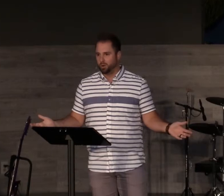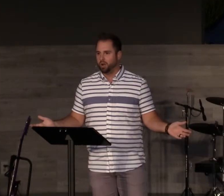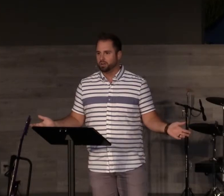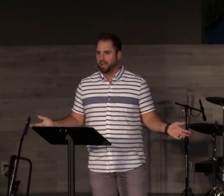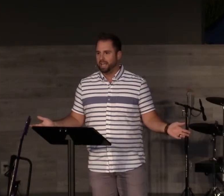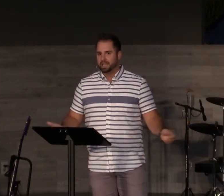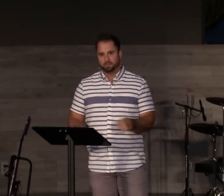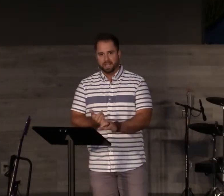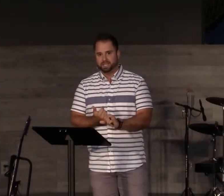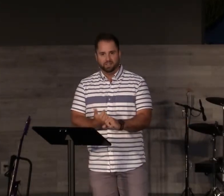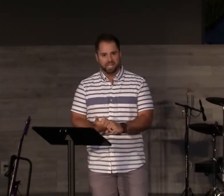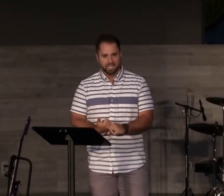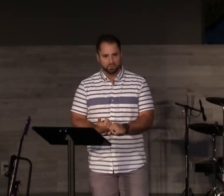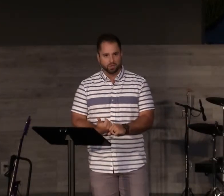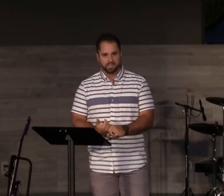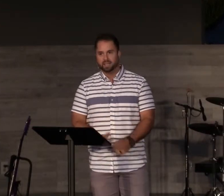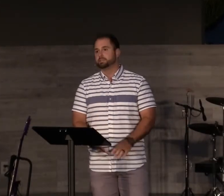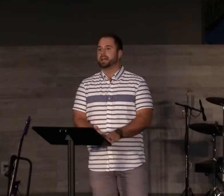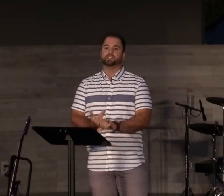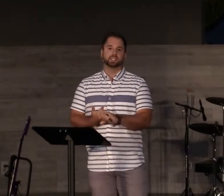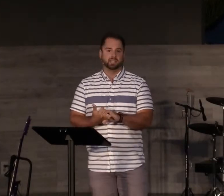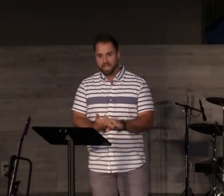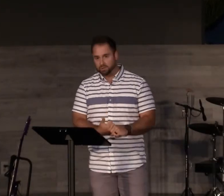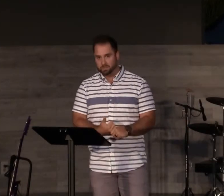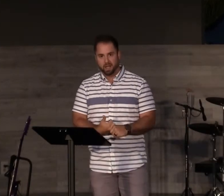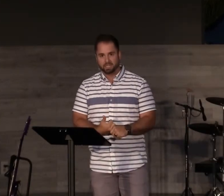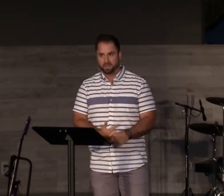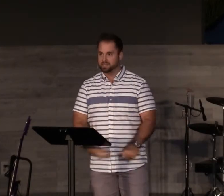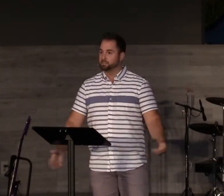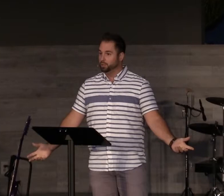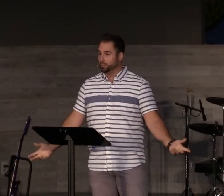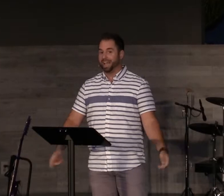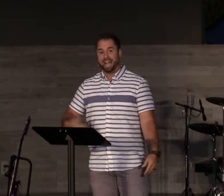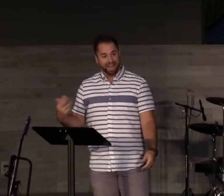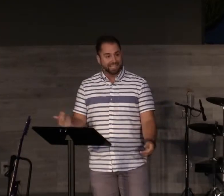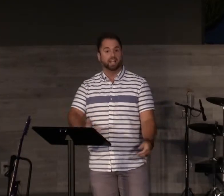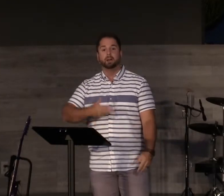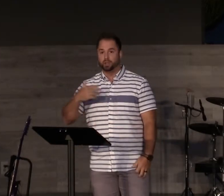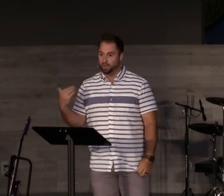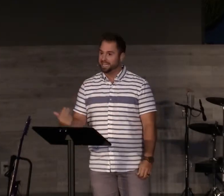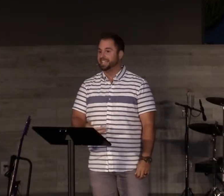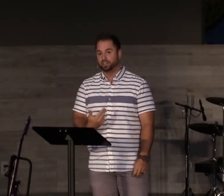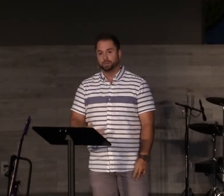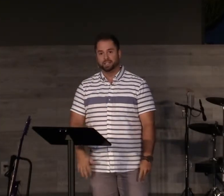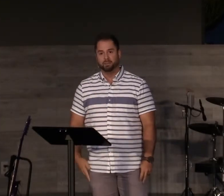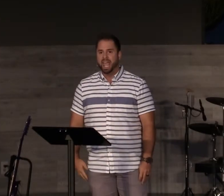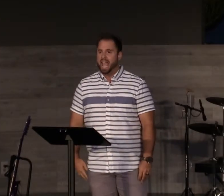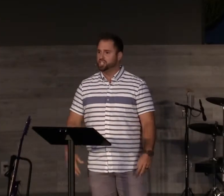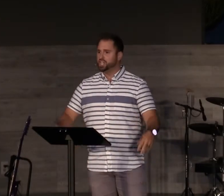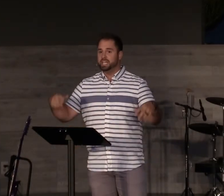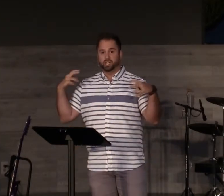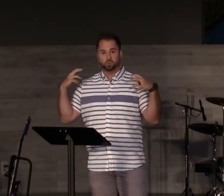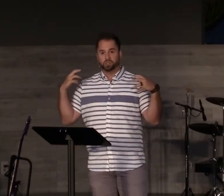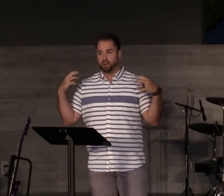things go wrong, right? Sometimes the DVD gets frozen. Sometimes there's a delayed response because it's Blu-ray and now it has to upload and it takes a little bit of time.